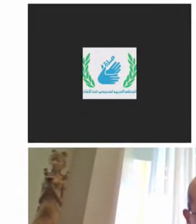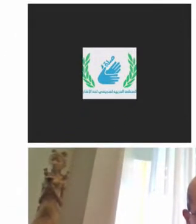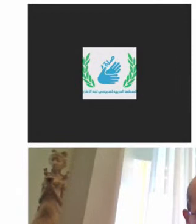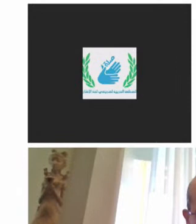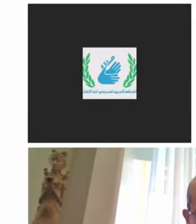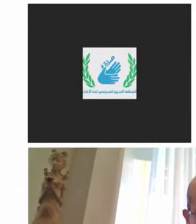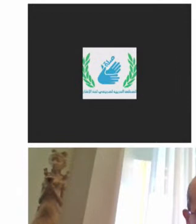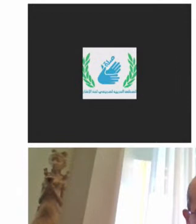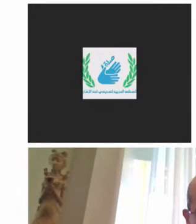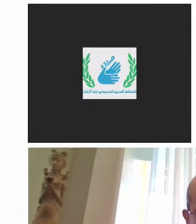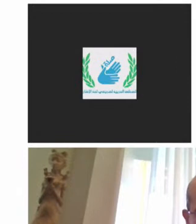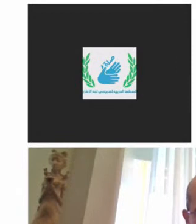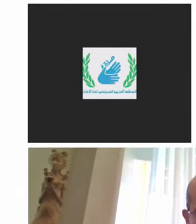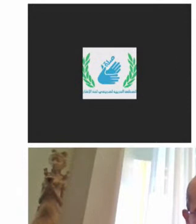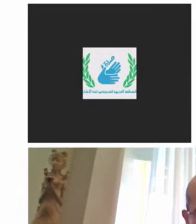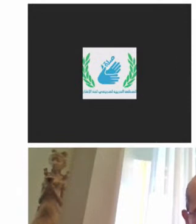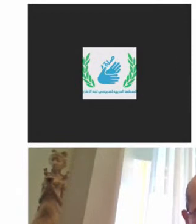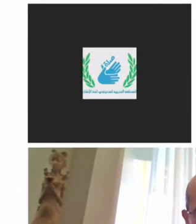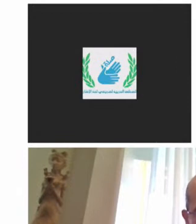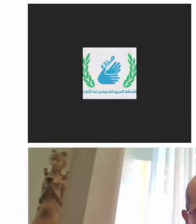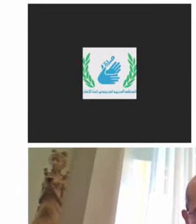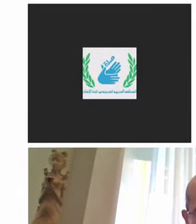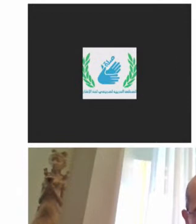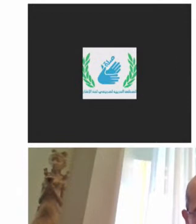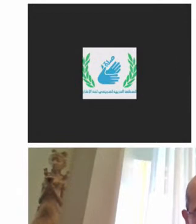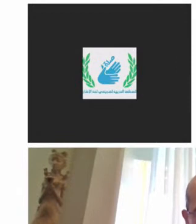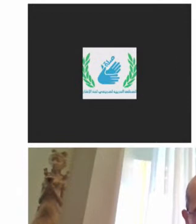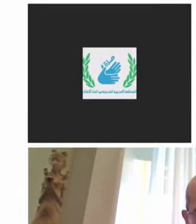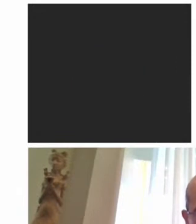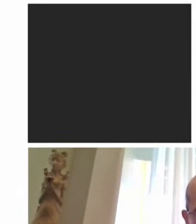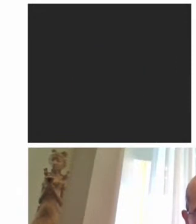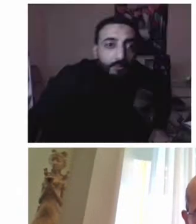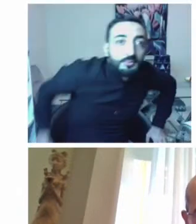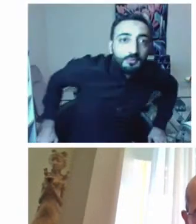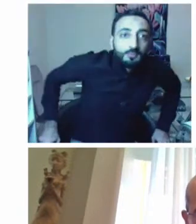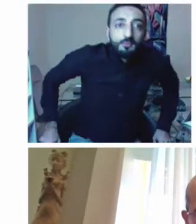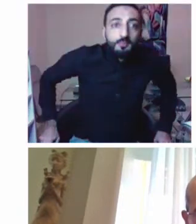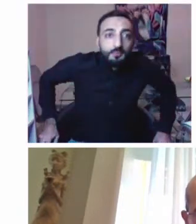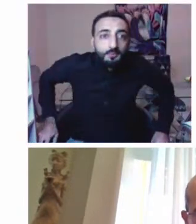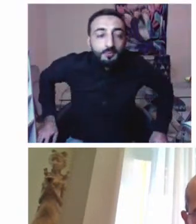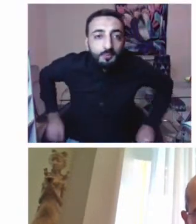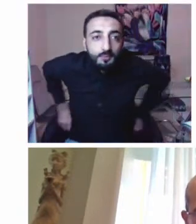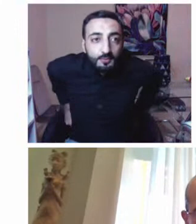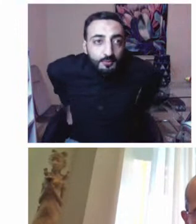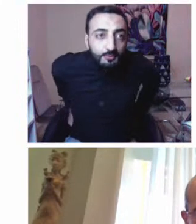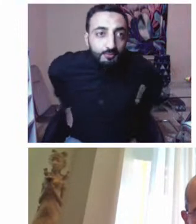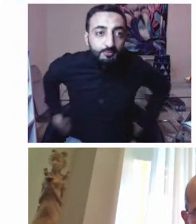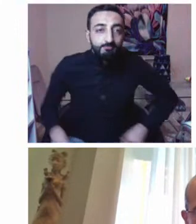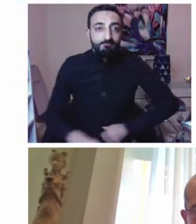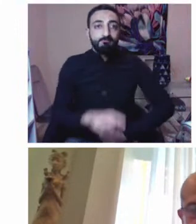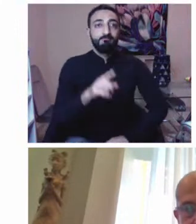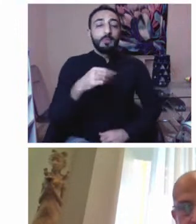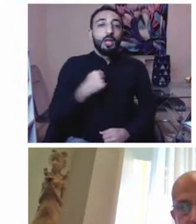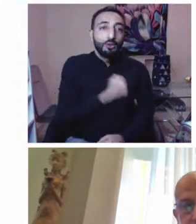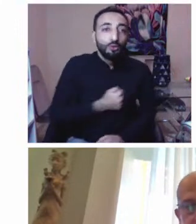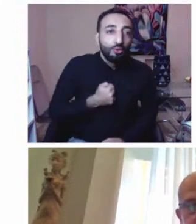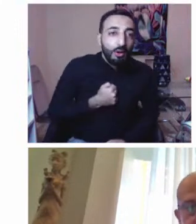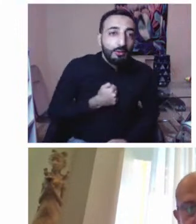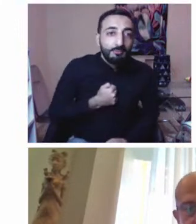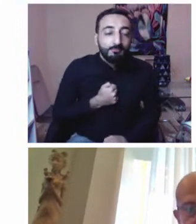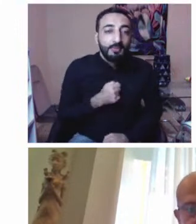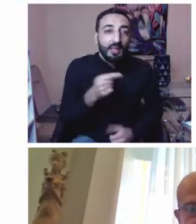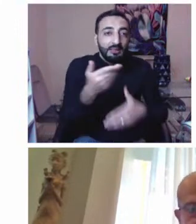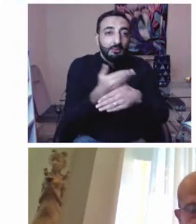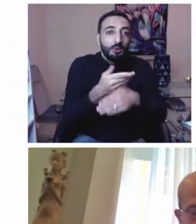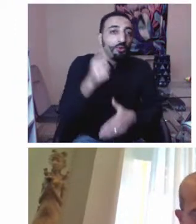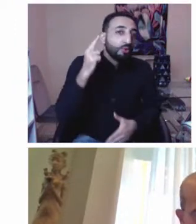Your Excellency, thank you very much for your remarks and for highlighting both the critical investments and the role of the Peace Building Fund, for example, in